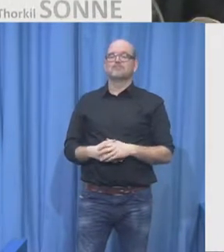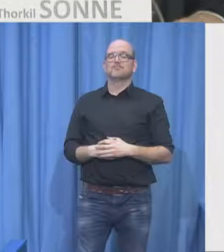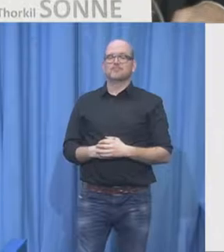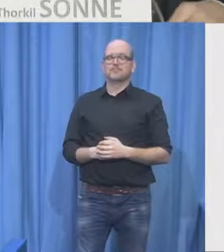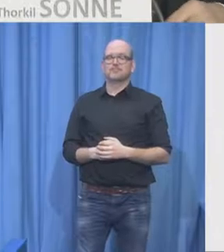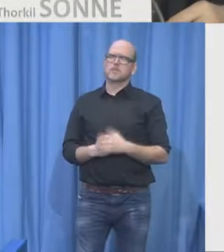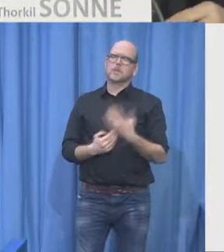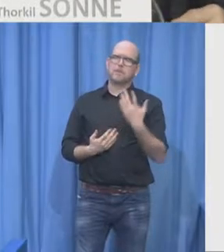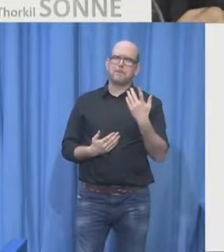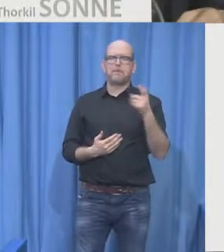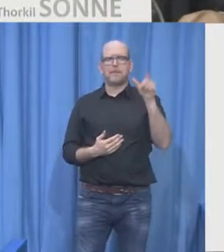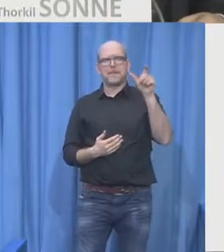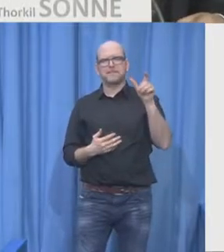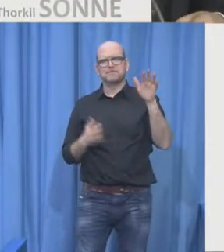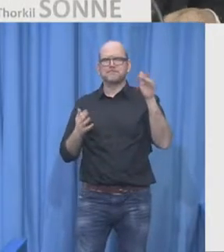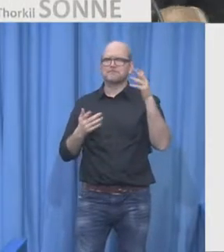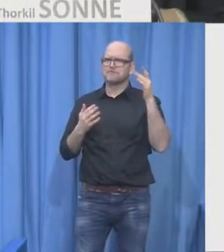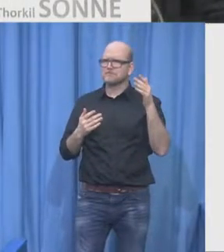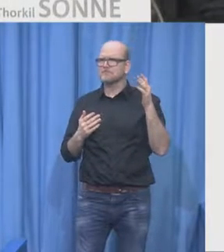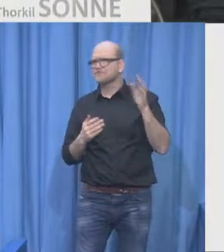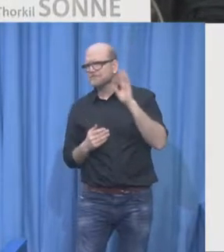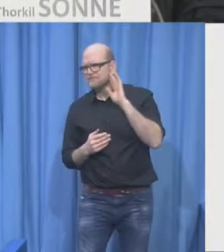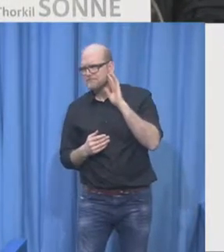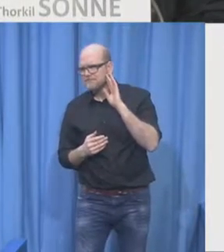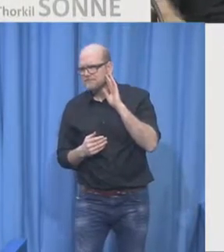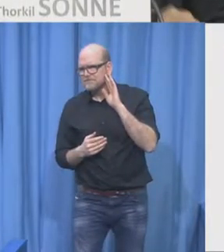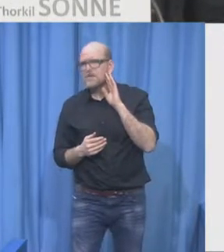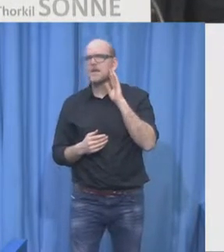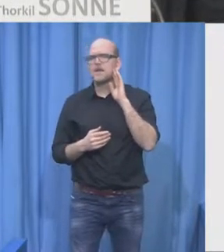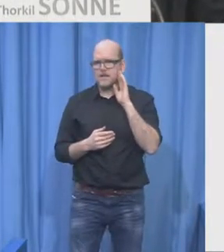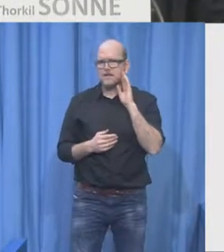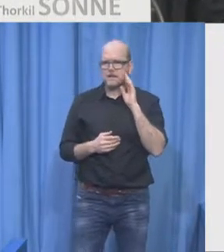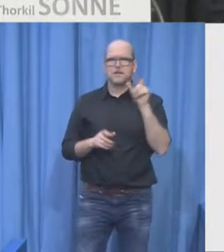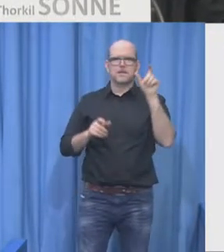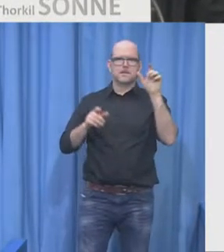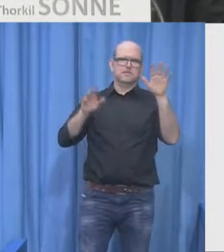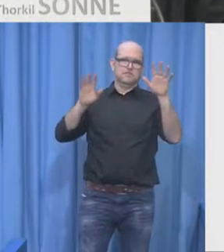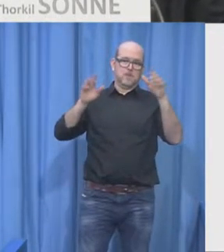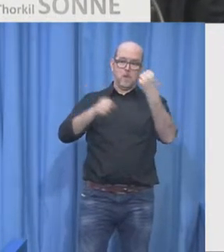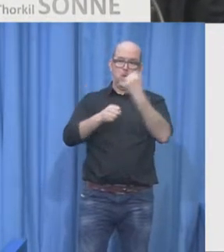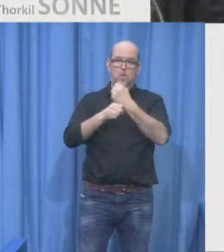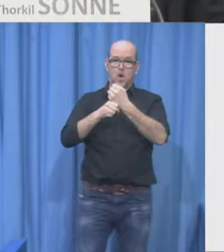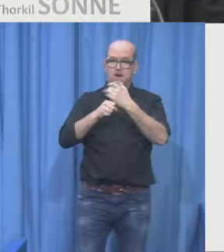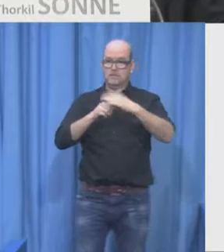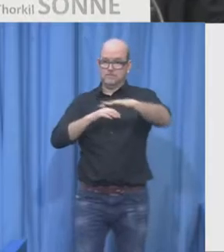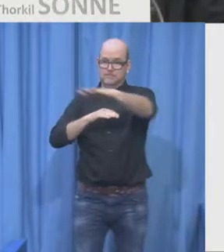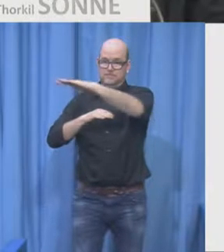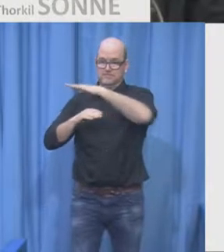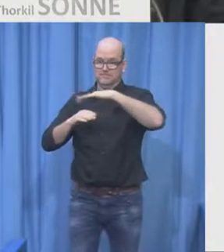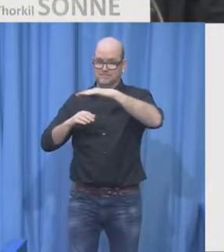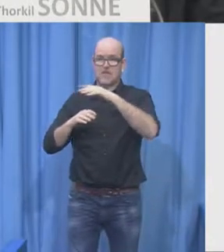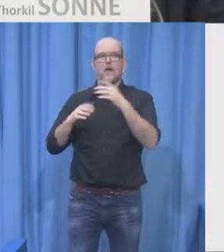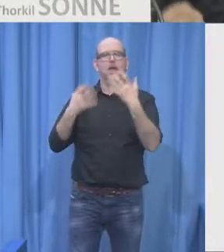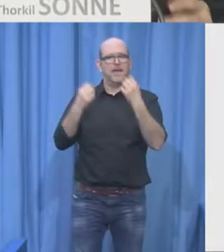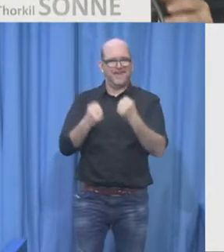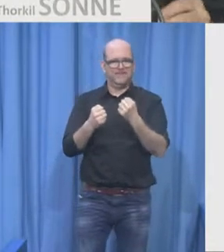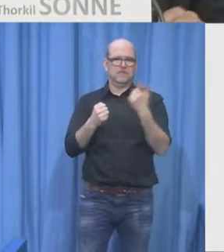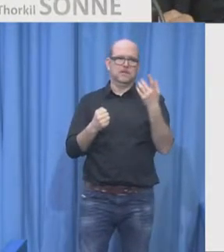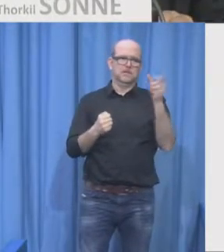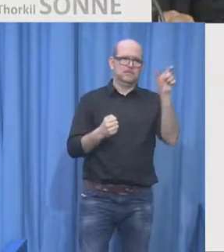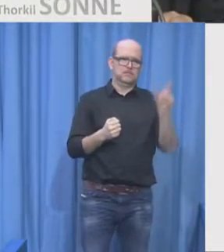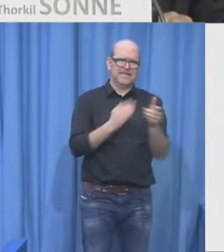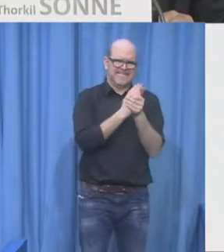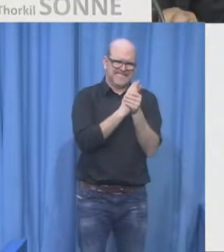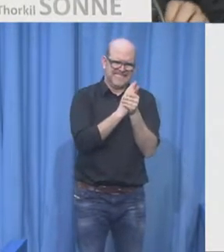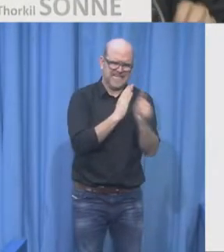be on or unemployment rate of about 80%. We